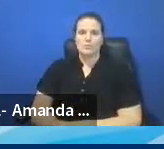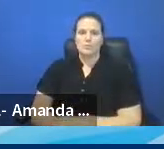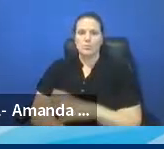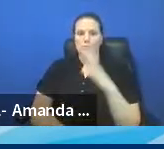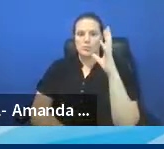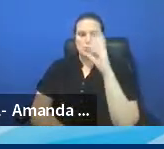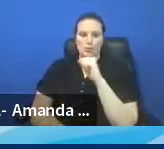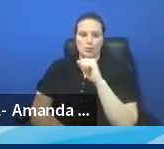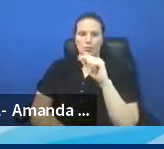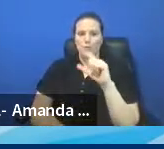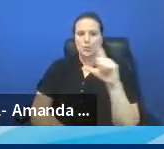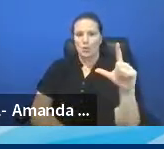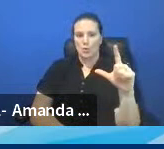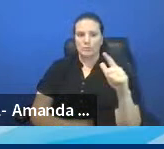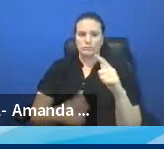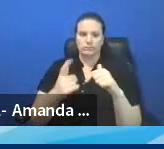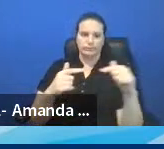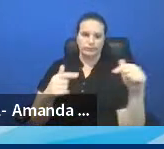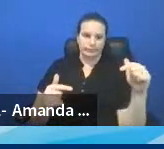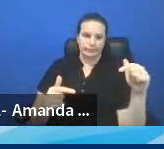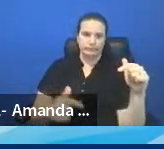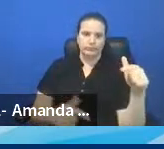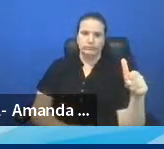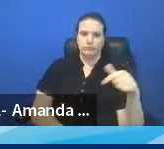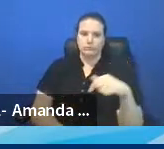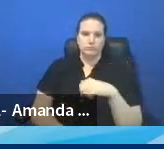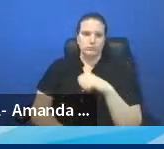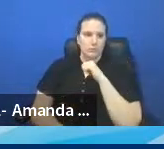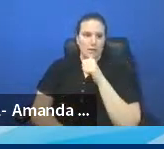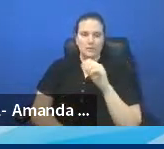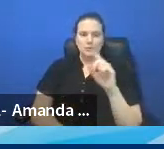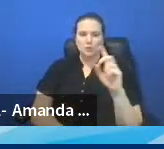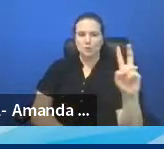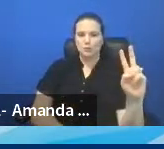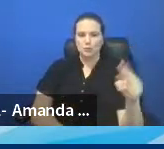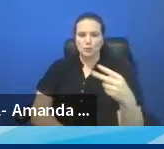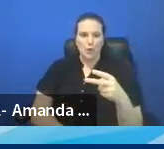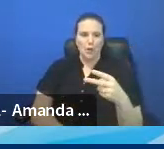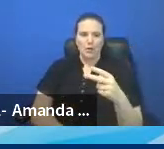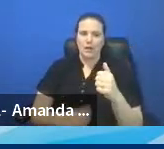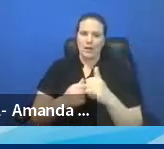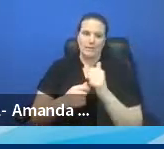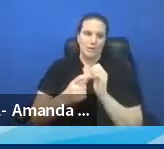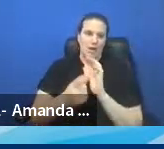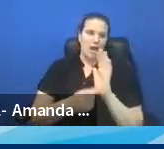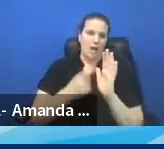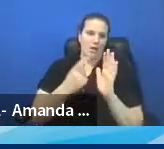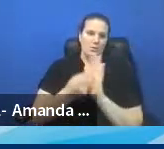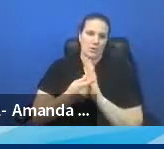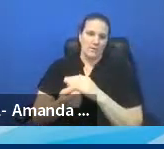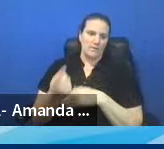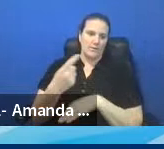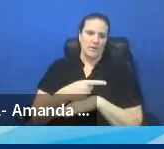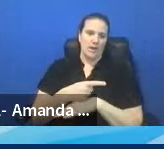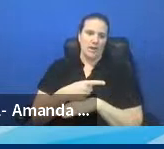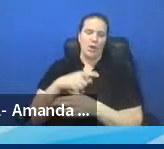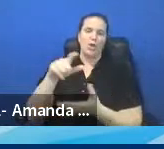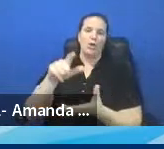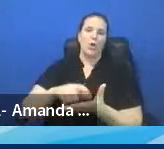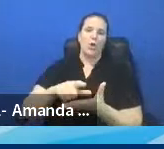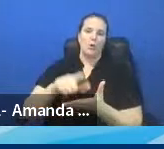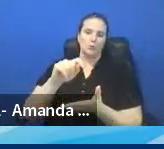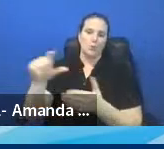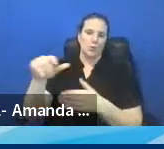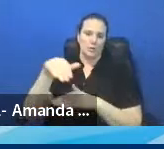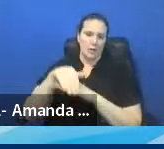tolls would be variable. So it would not be, $2 at every hour of the day. It would be a lower toll at